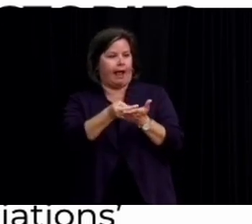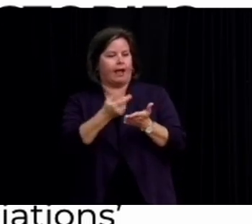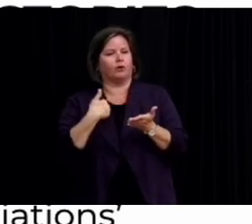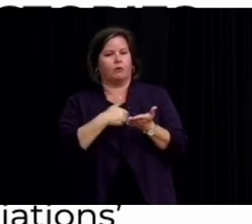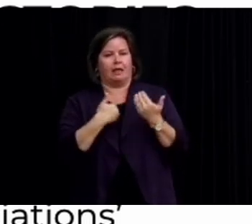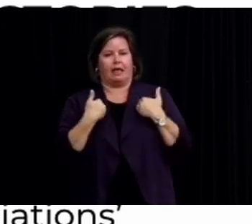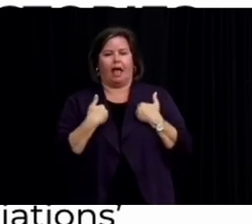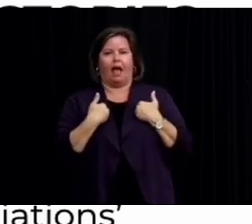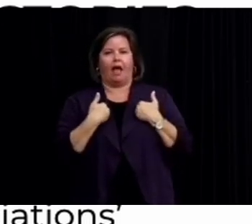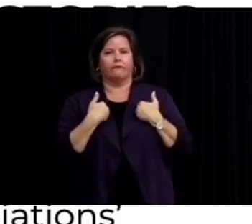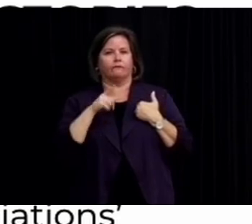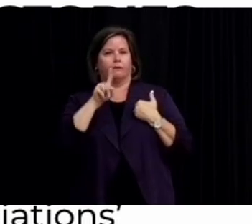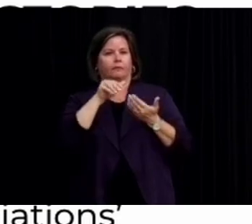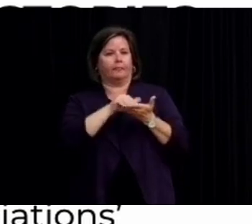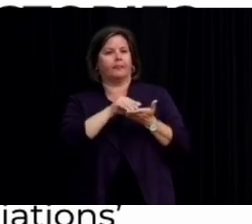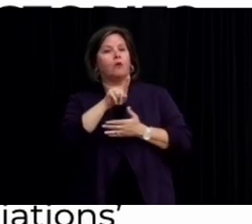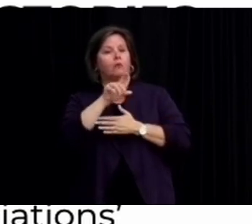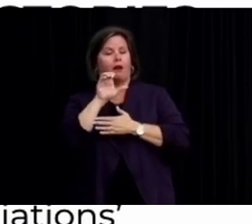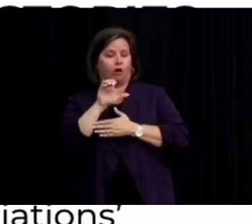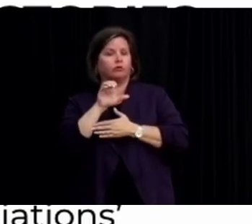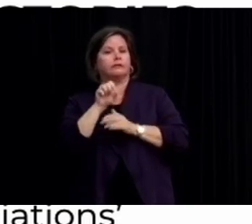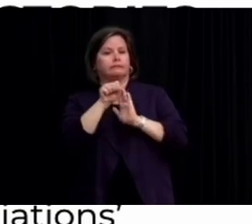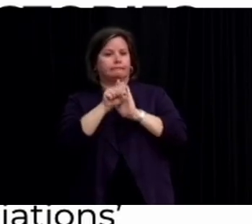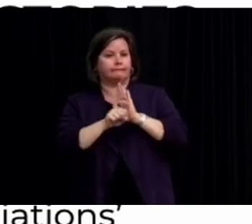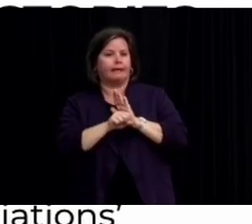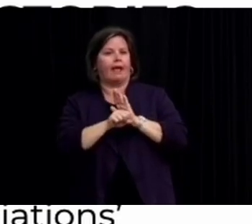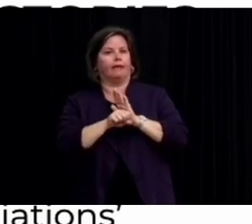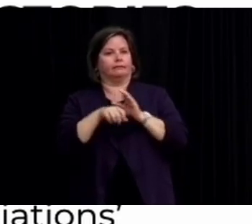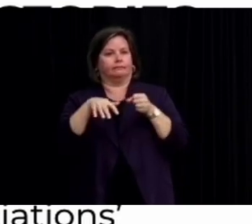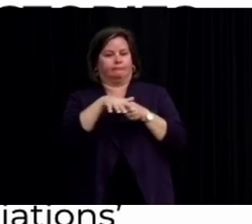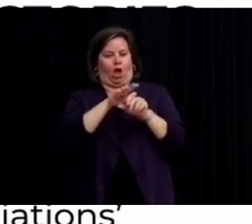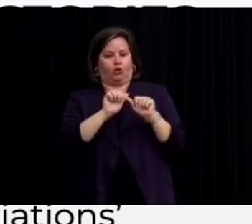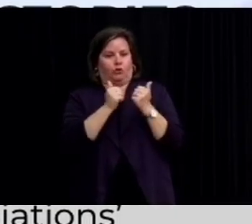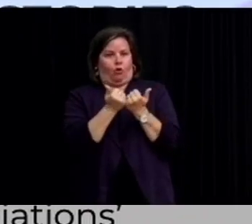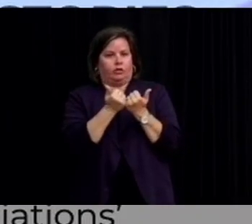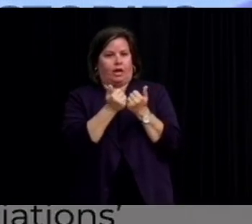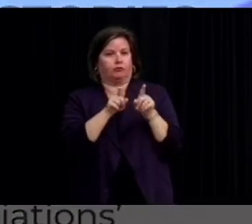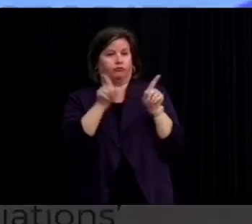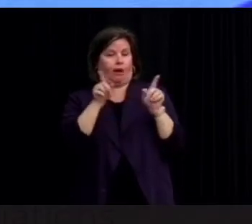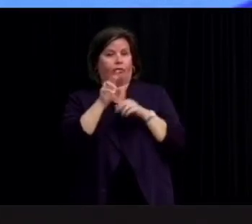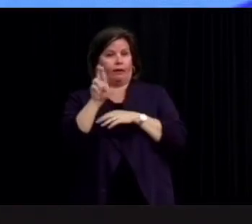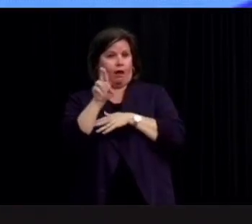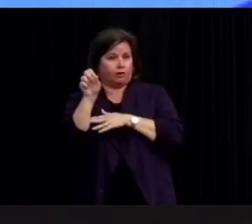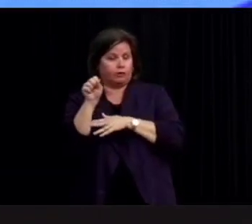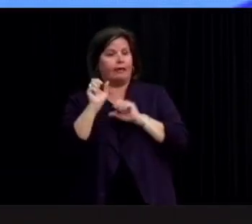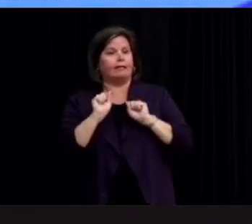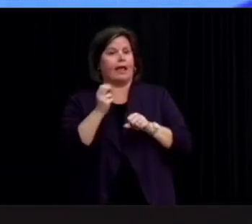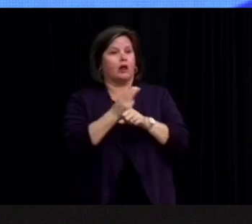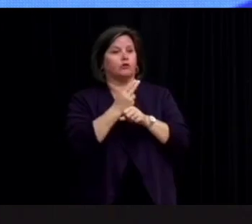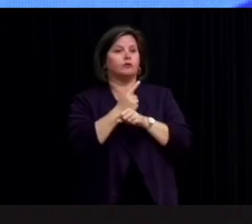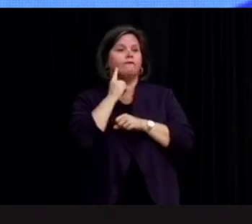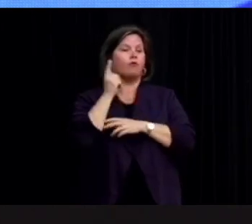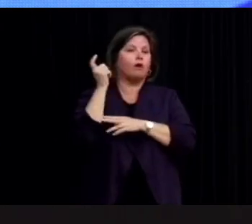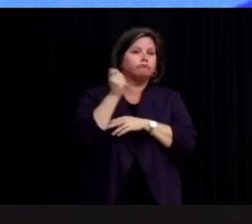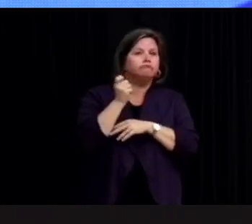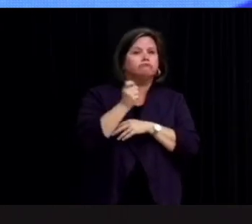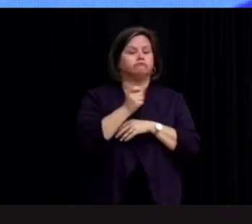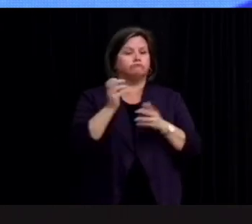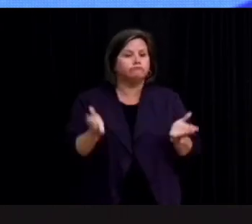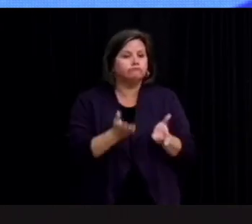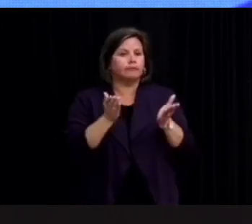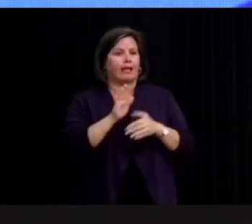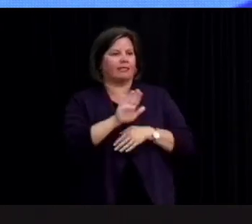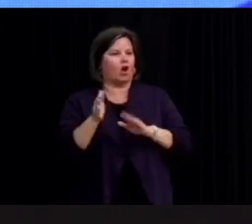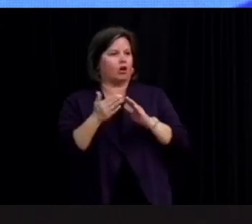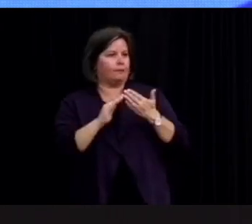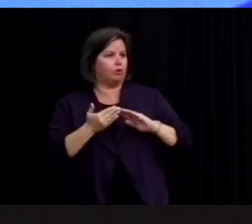about 1,100 state and local associations around the country, so they can use these grants to advance fair housing and homeownership opportunities in their communities.